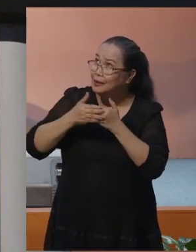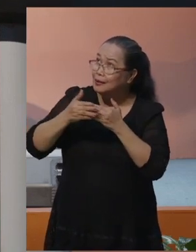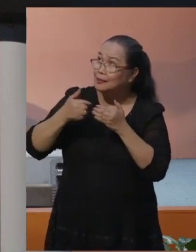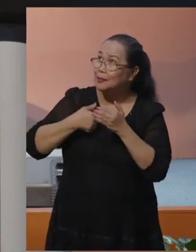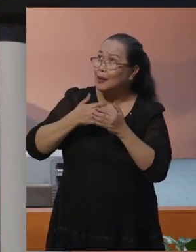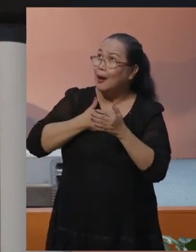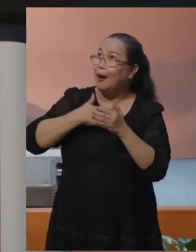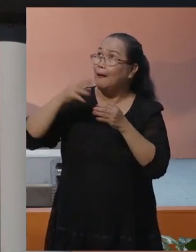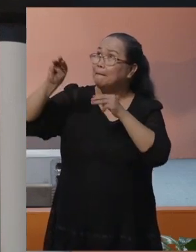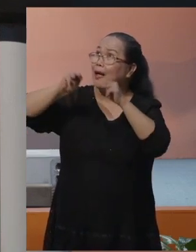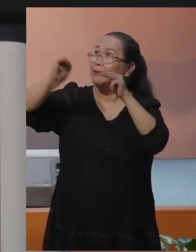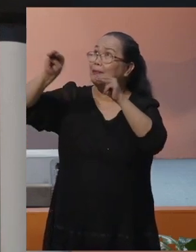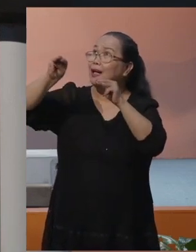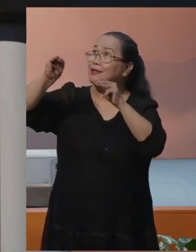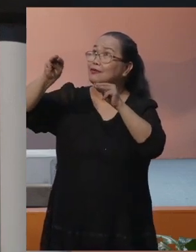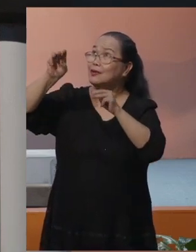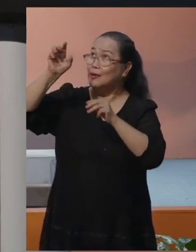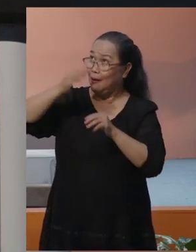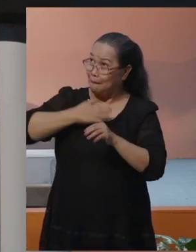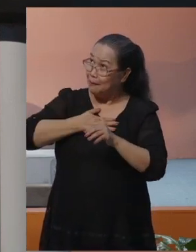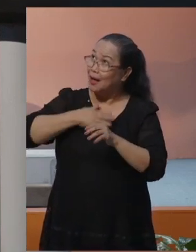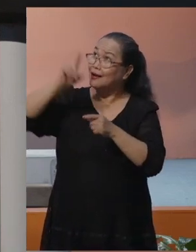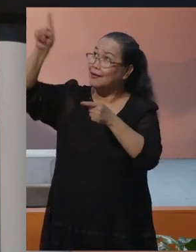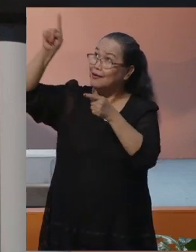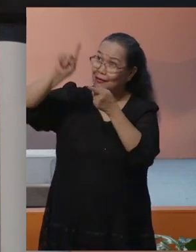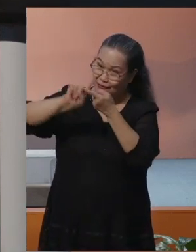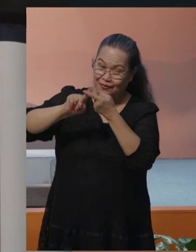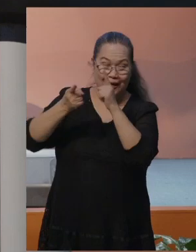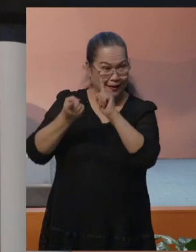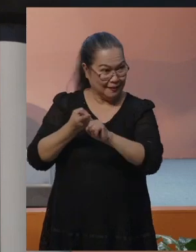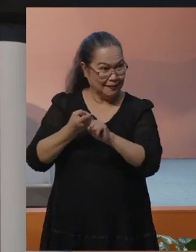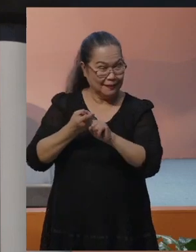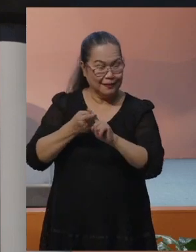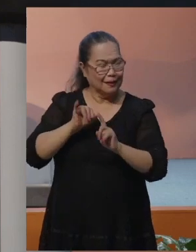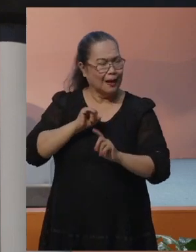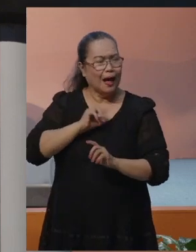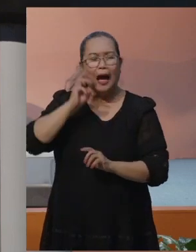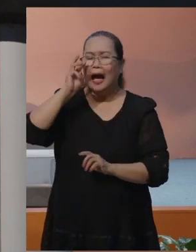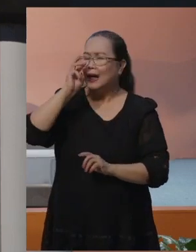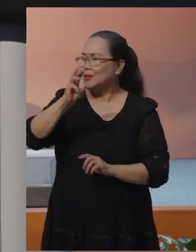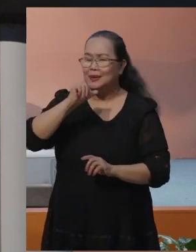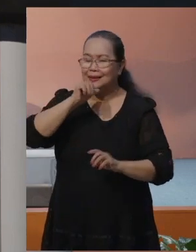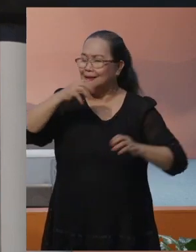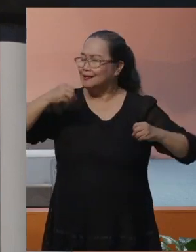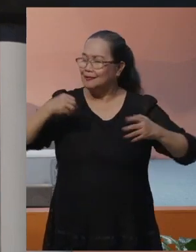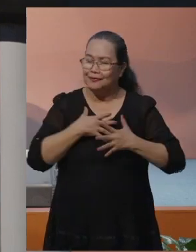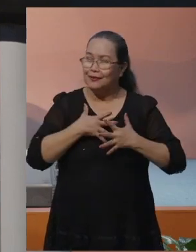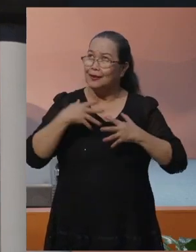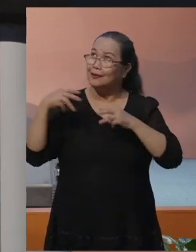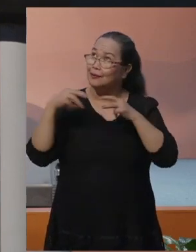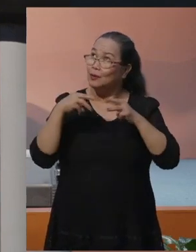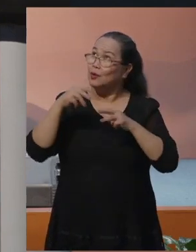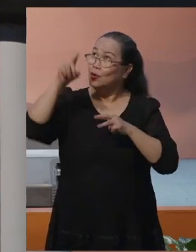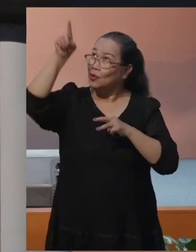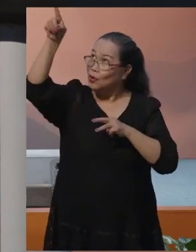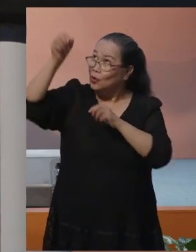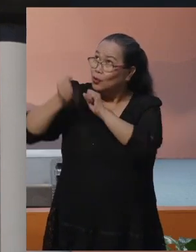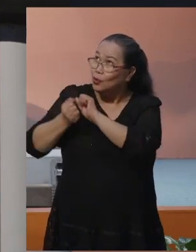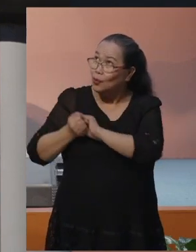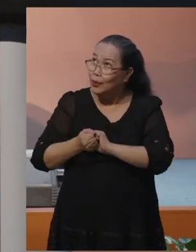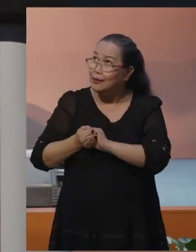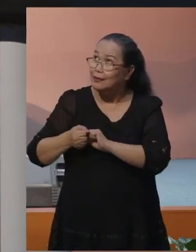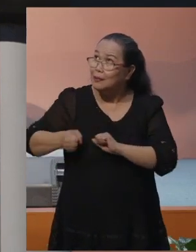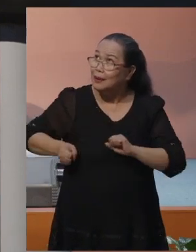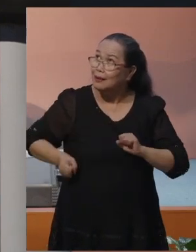my Master and my friend. I shall not fear the battle if Thou art by my